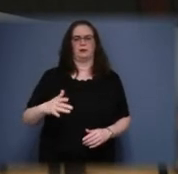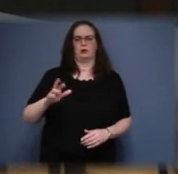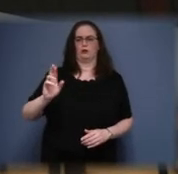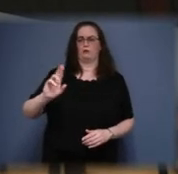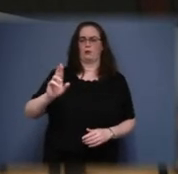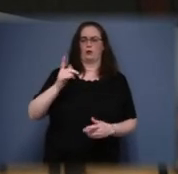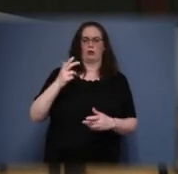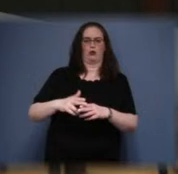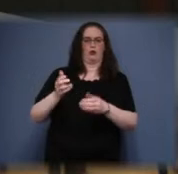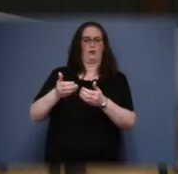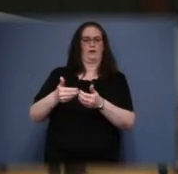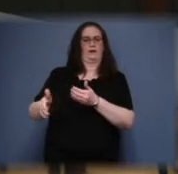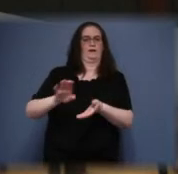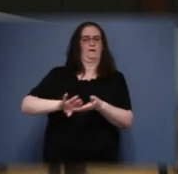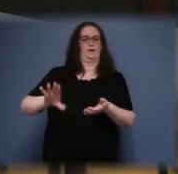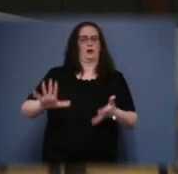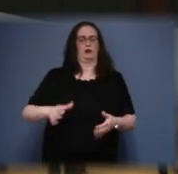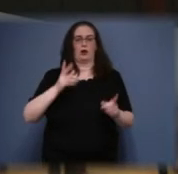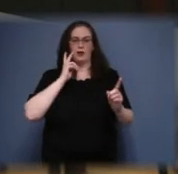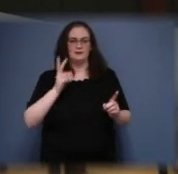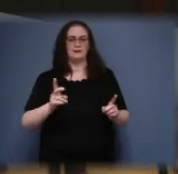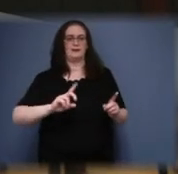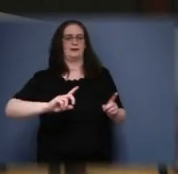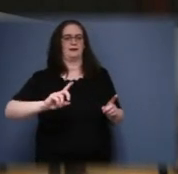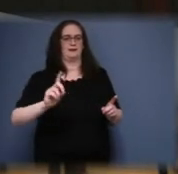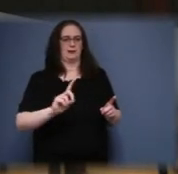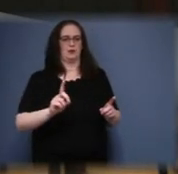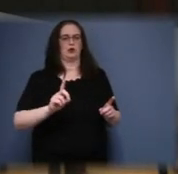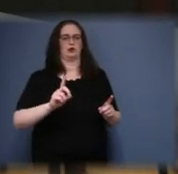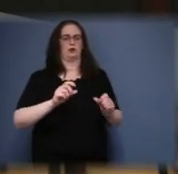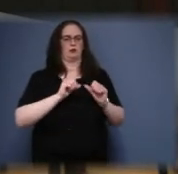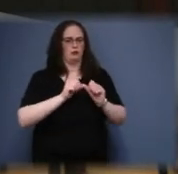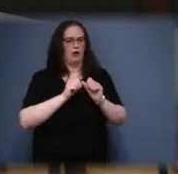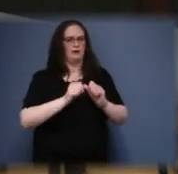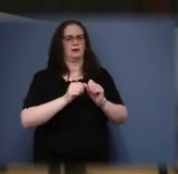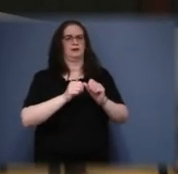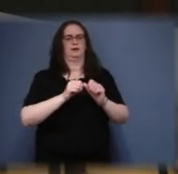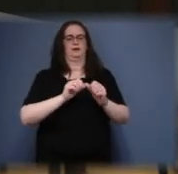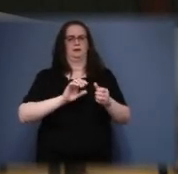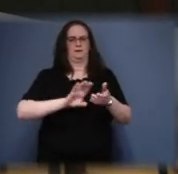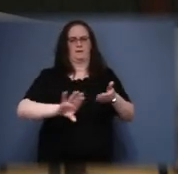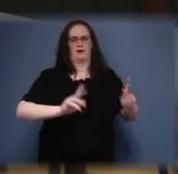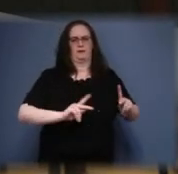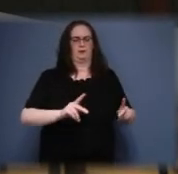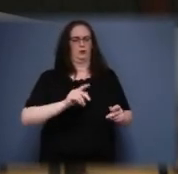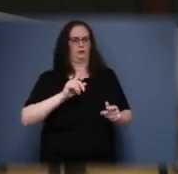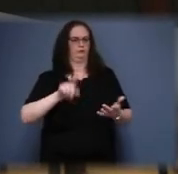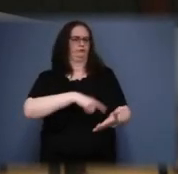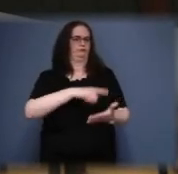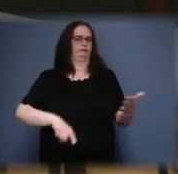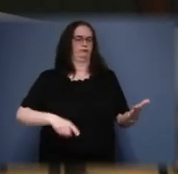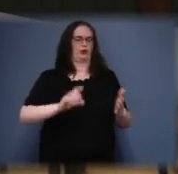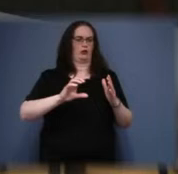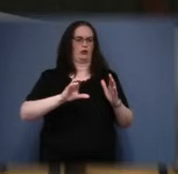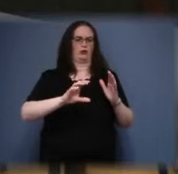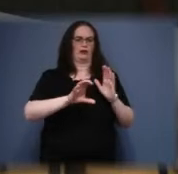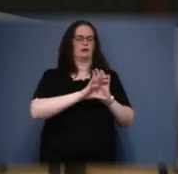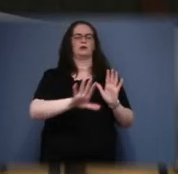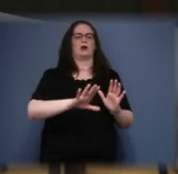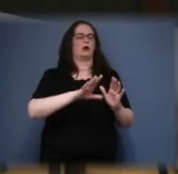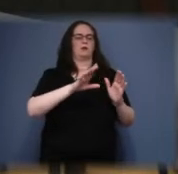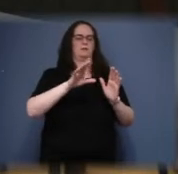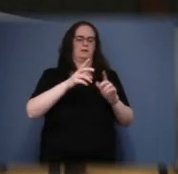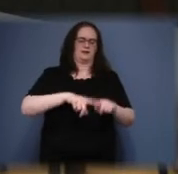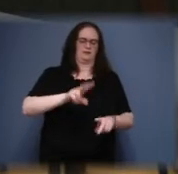the dividers, I see the Democrats chronically being dividers, basing people's character on, not their character, but on their color